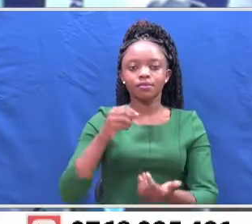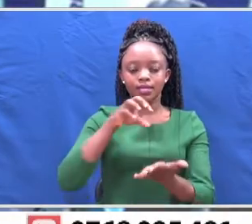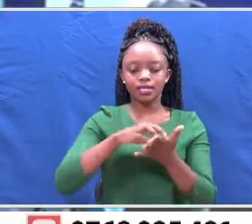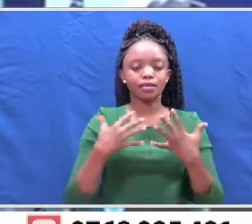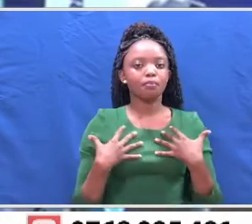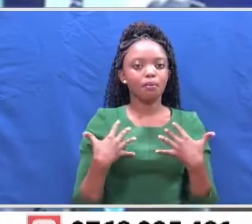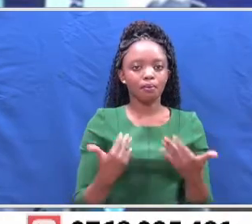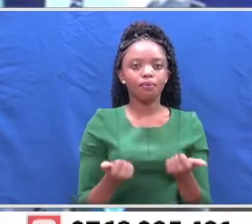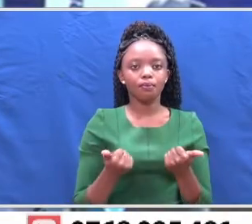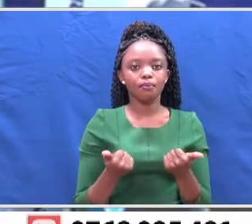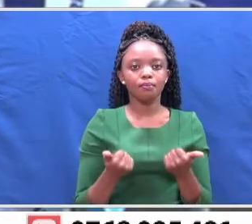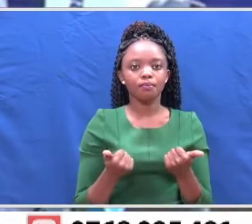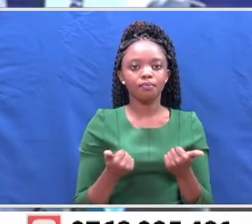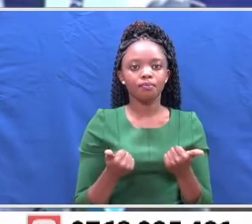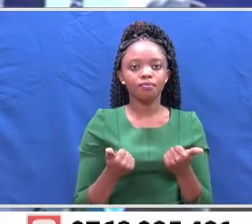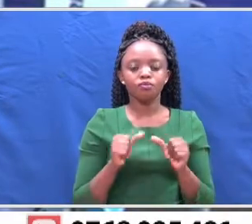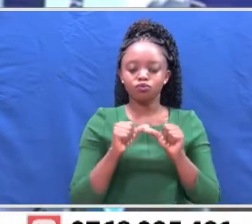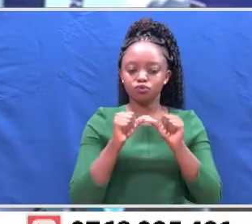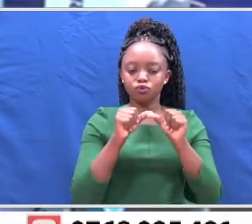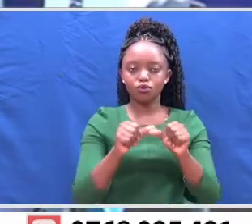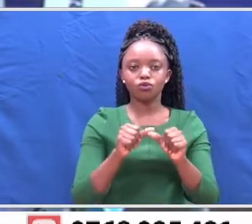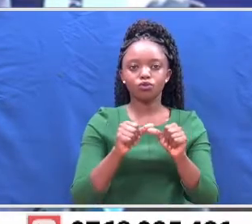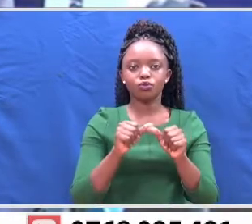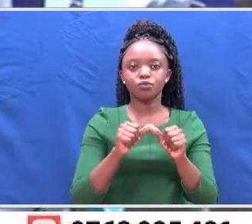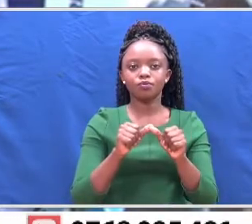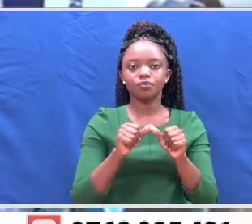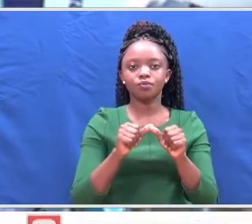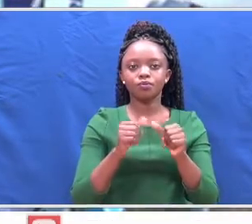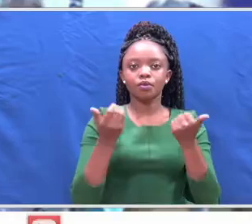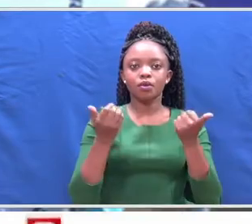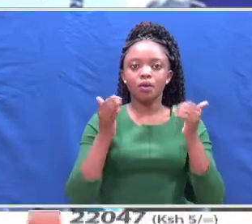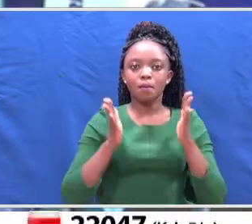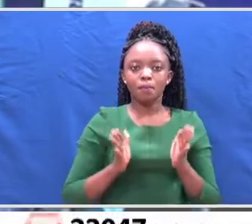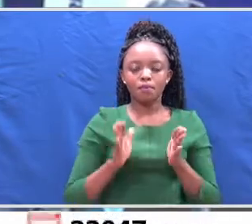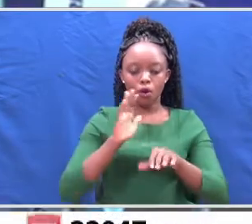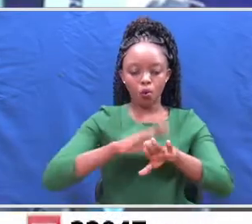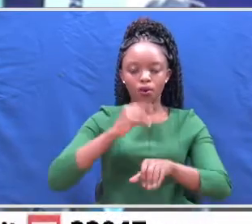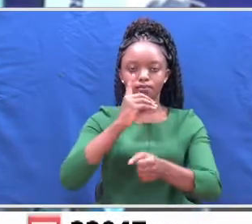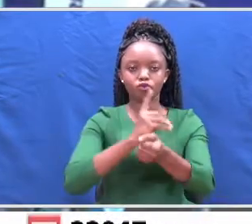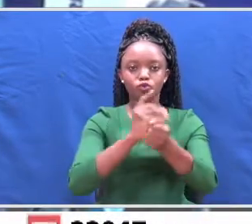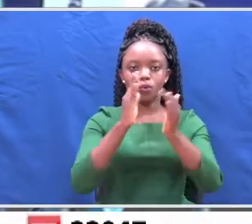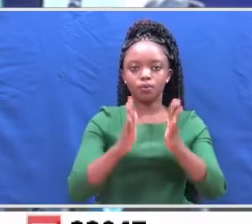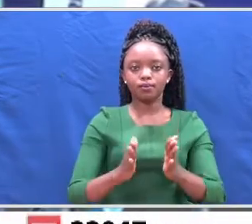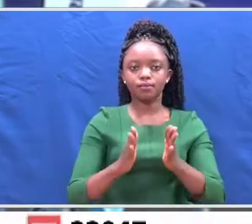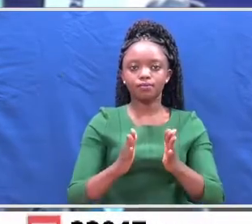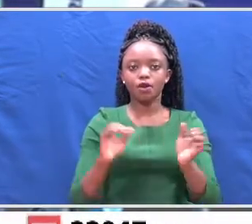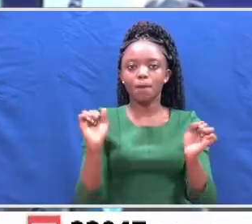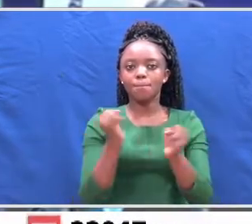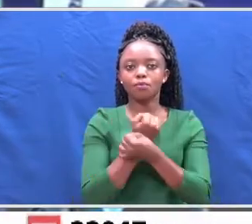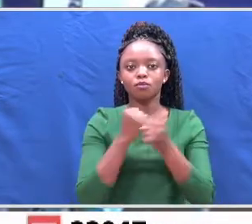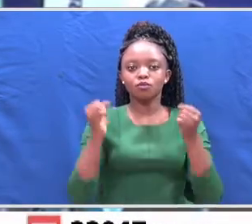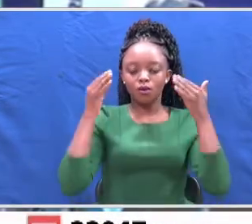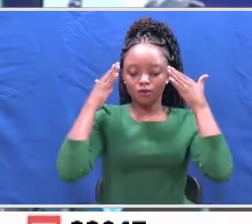afya haitaangamia kwa sababu ya hayo. Kwa hivyo we want to also call our doctors that you cannot subject